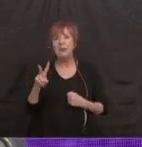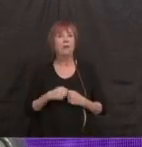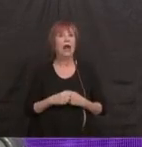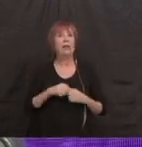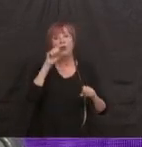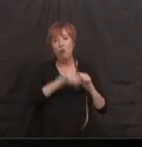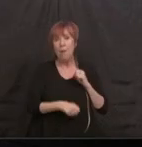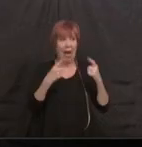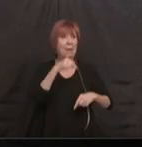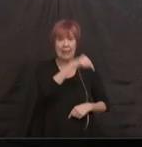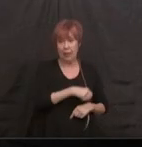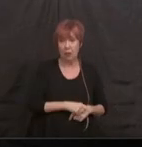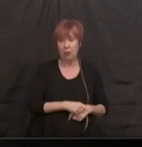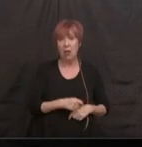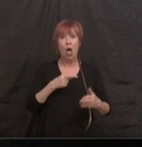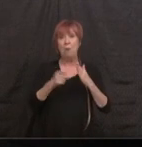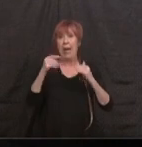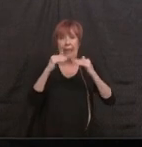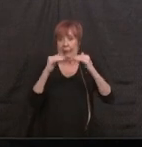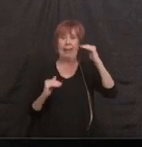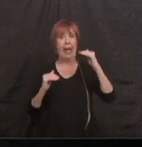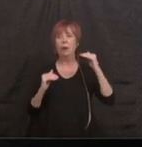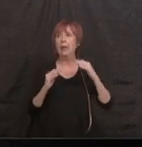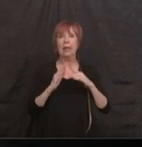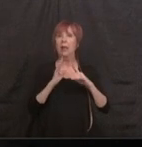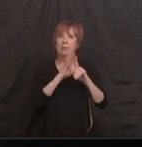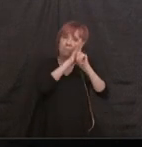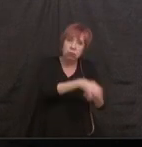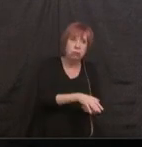here. So right. much pay inequity, so much keeping down,